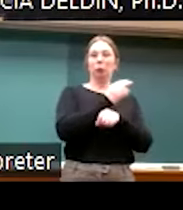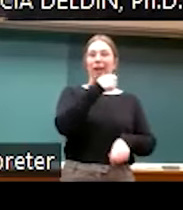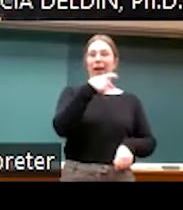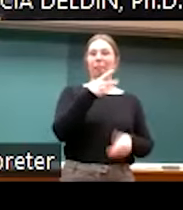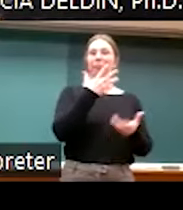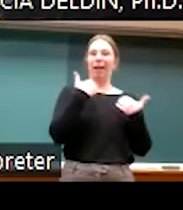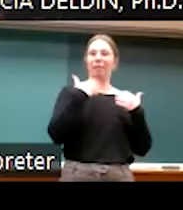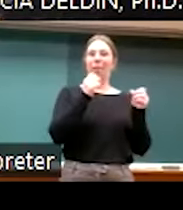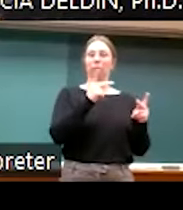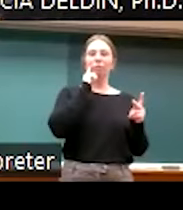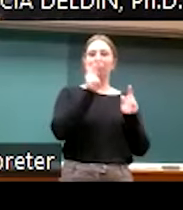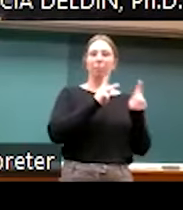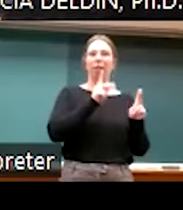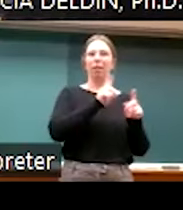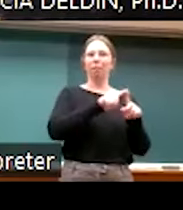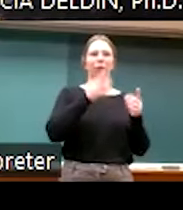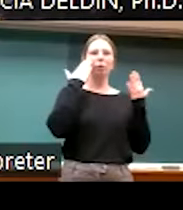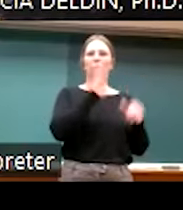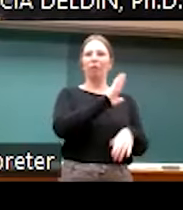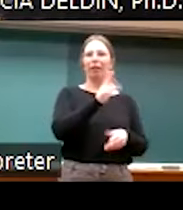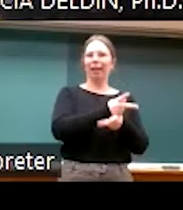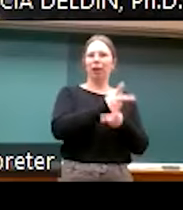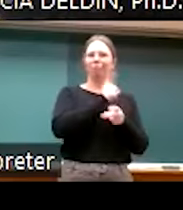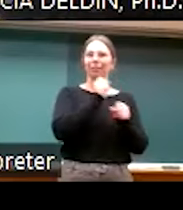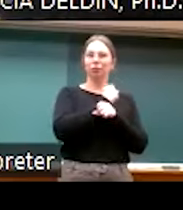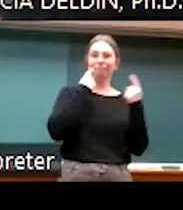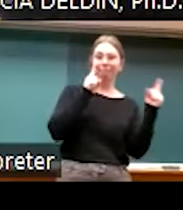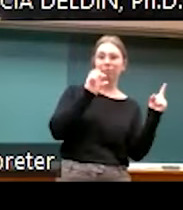for people, we don't know what's going on with them.